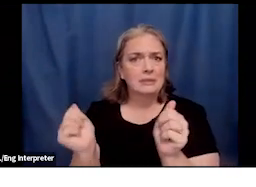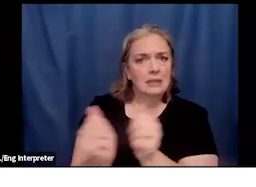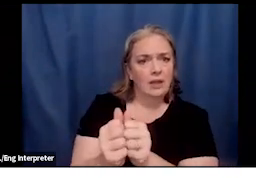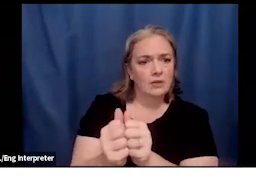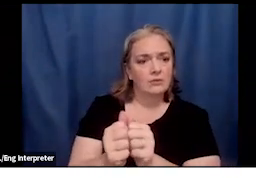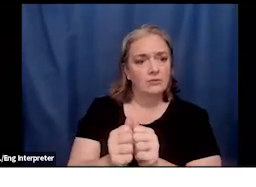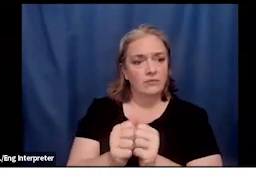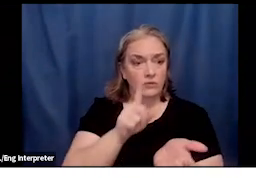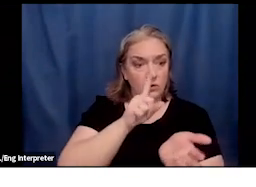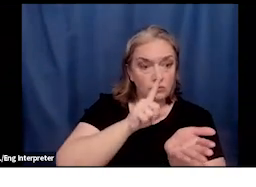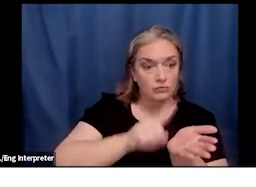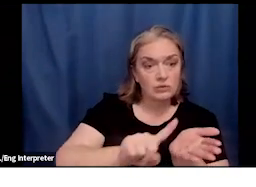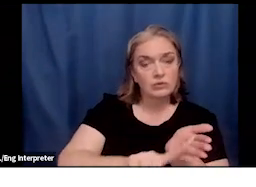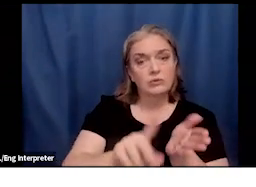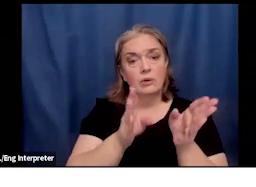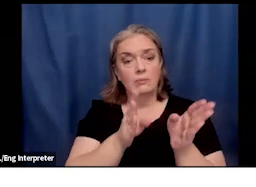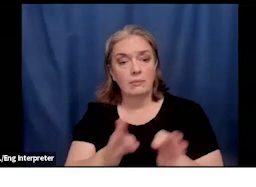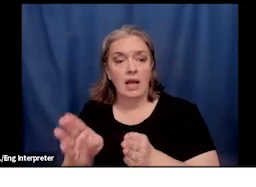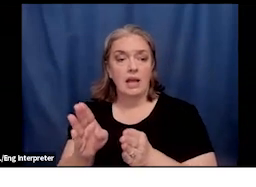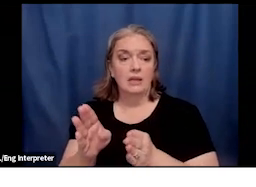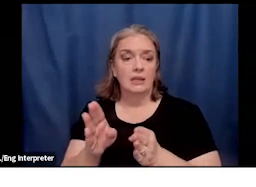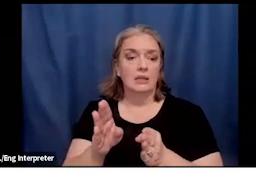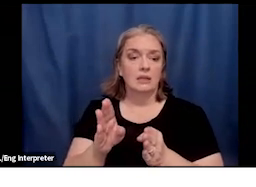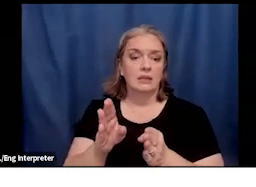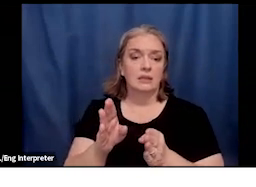research, planning, or